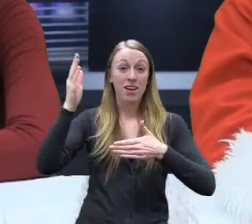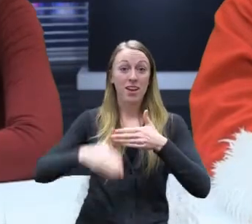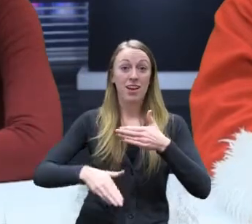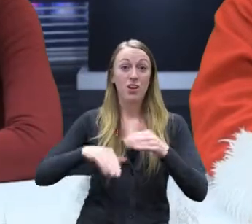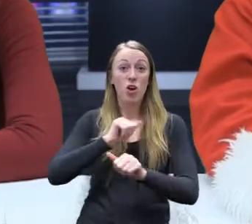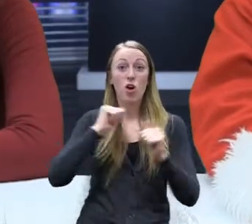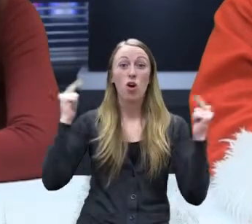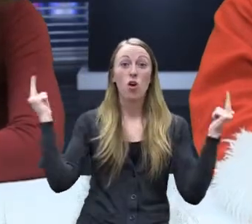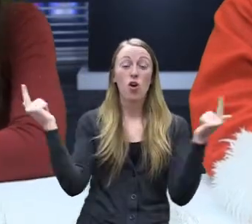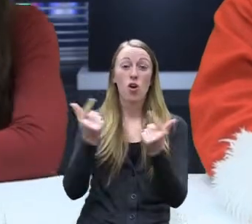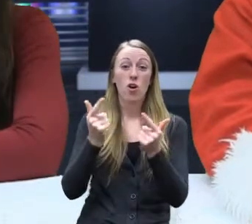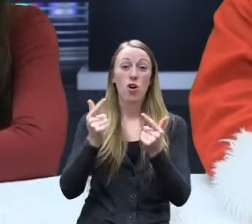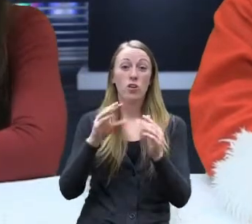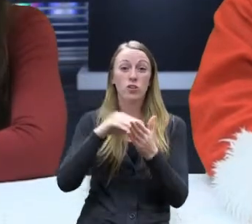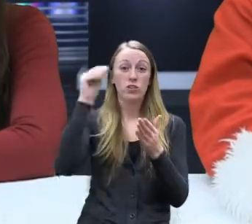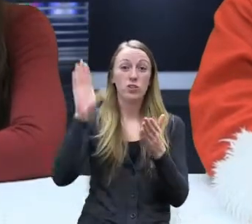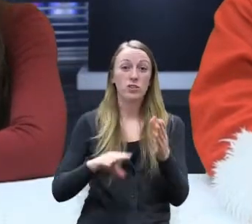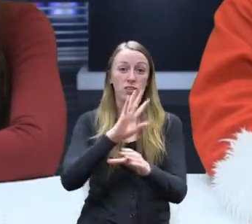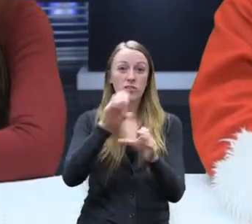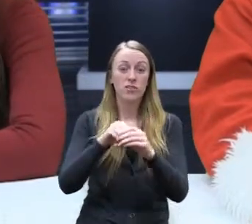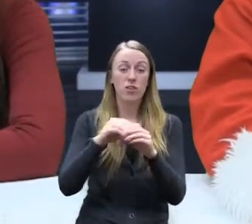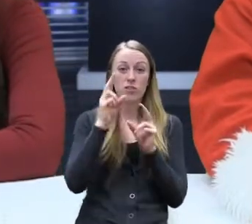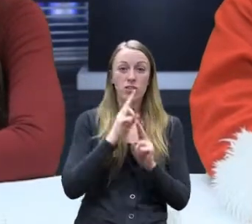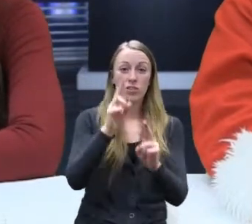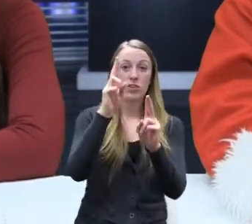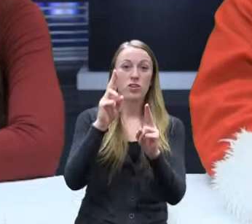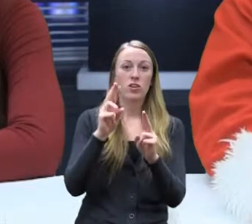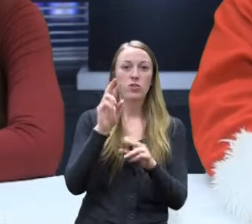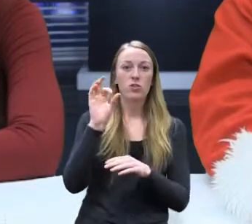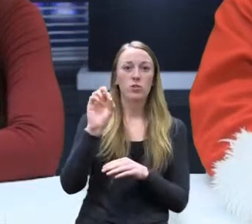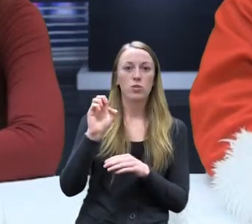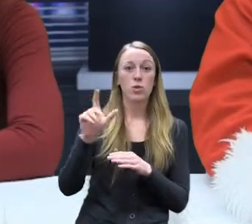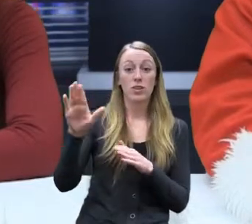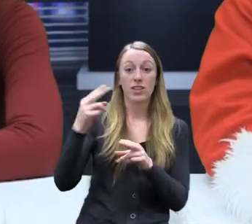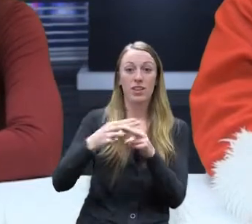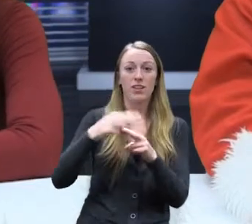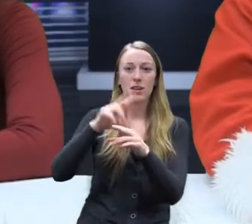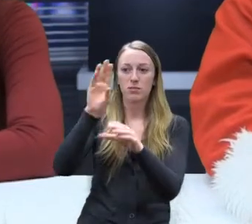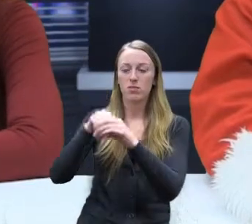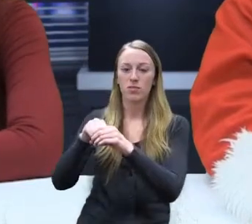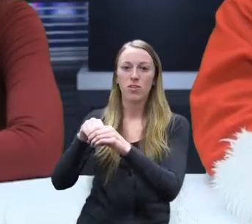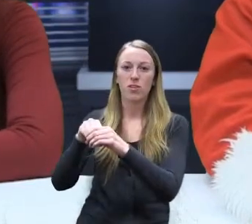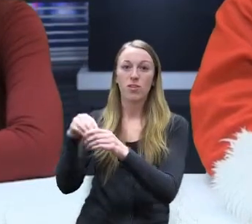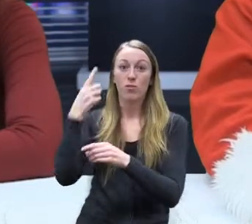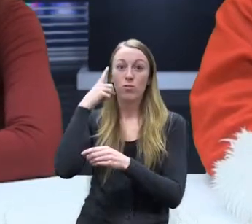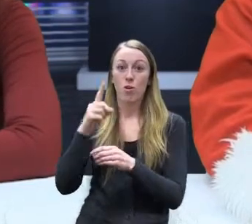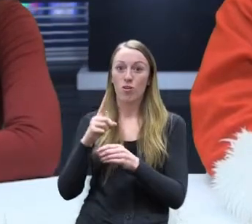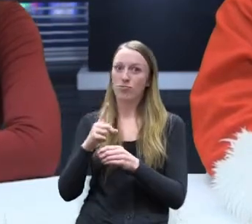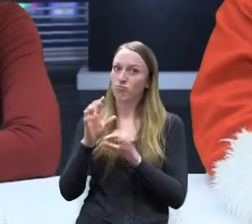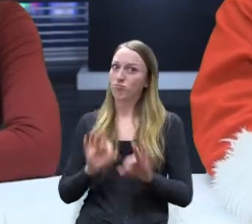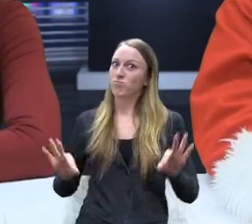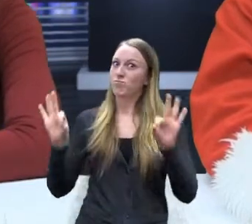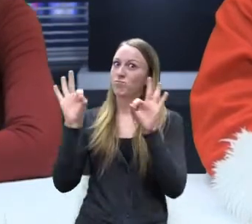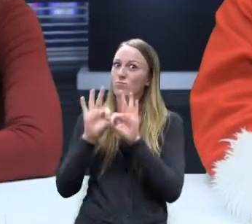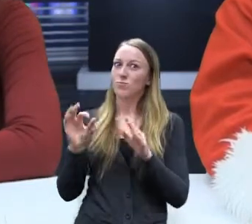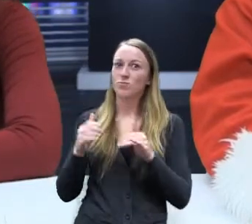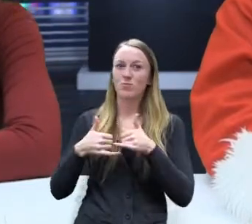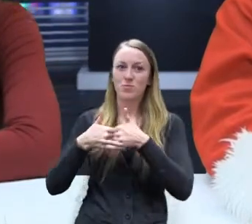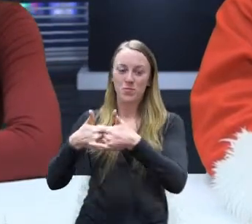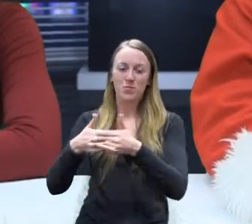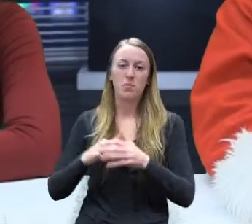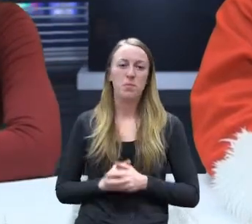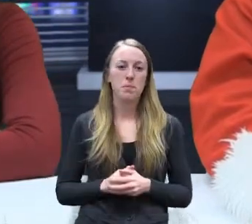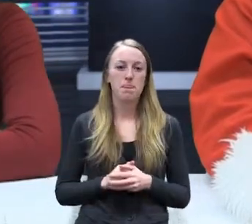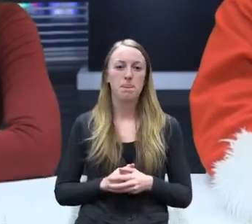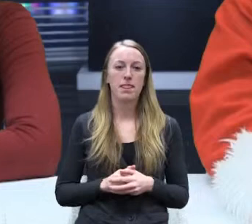work ethic honor roll for both terms will be entered into a draw for a much bigger prize. Details to be announced in the new year. This week's winners will receive a gift